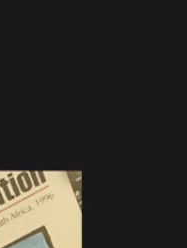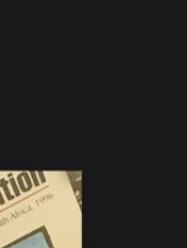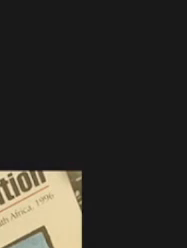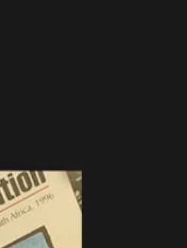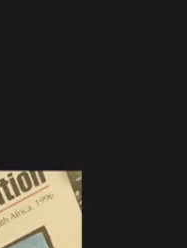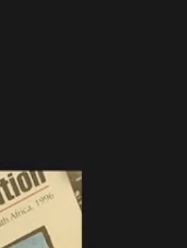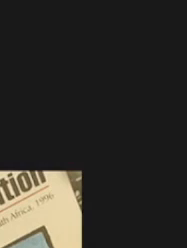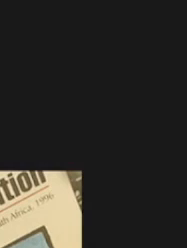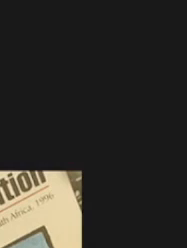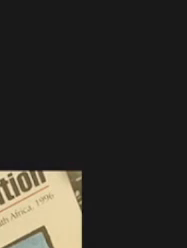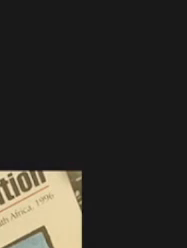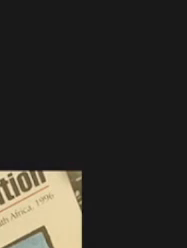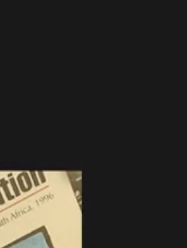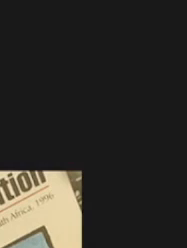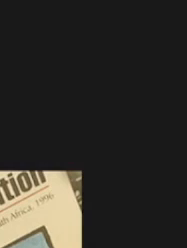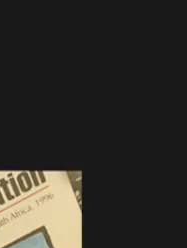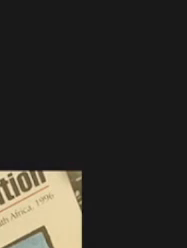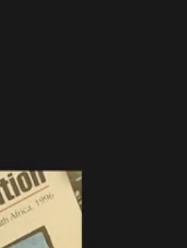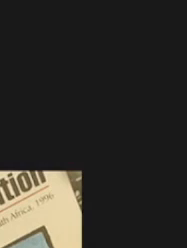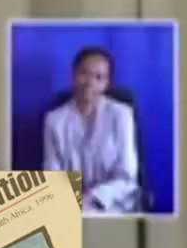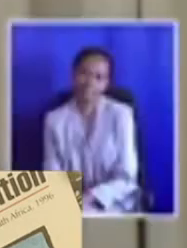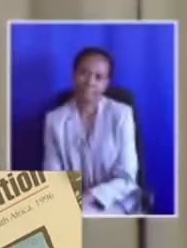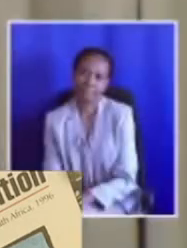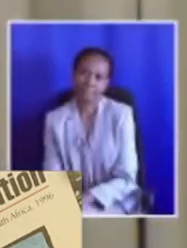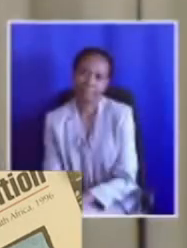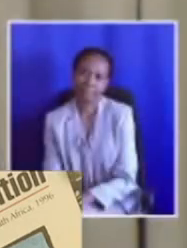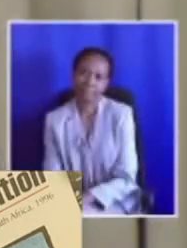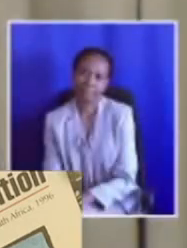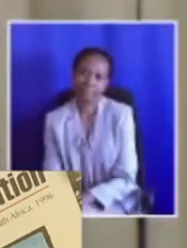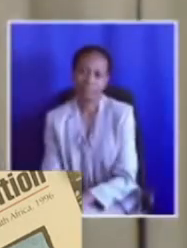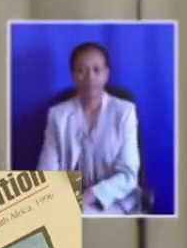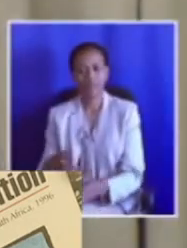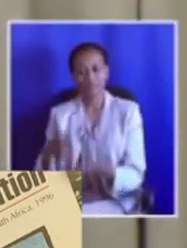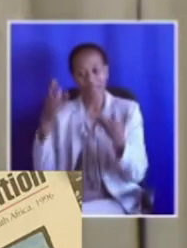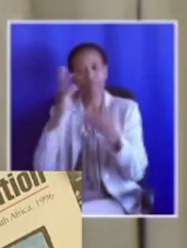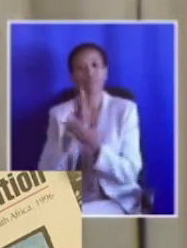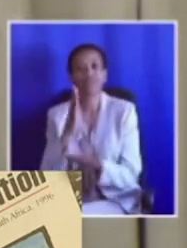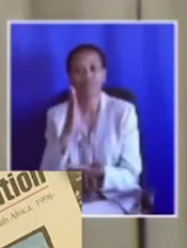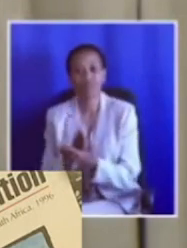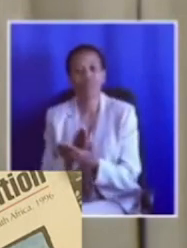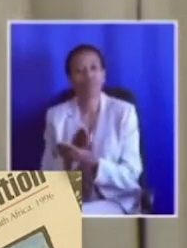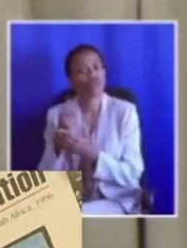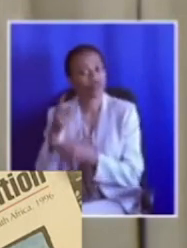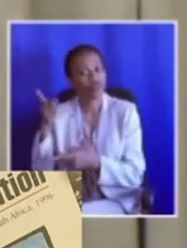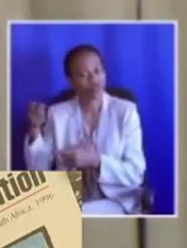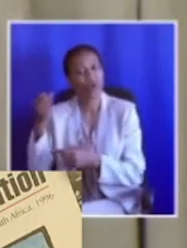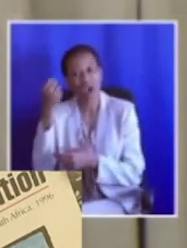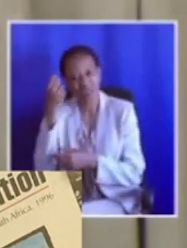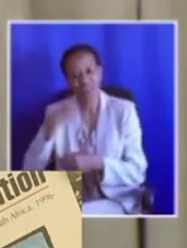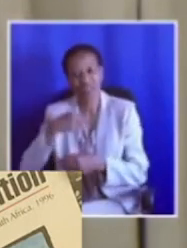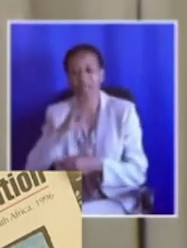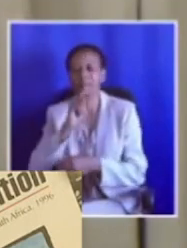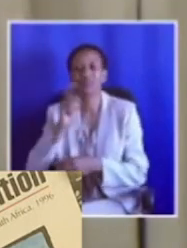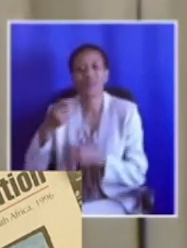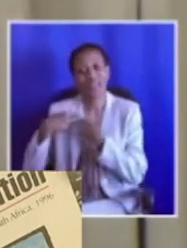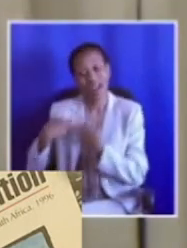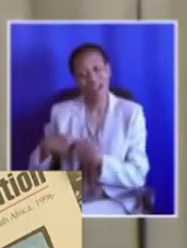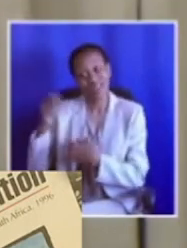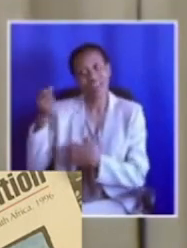takes that's why note that's of what is about being said. And by his reaction, I'm sure it's landing very close to home and in his heart.